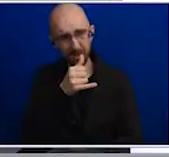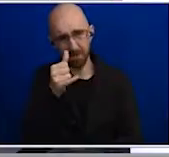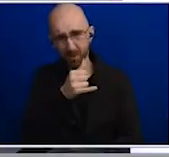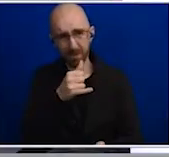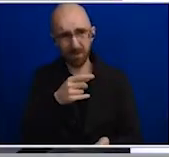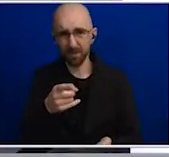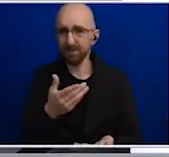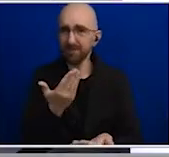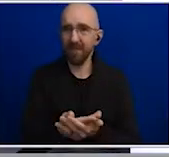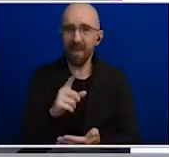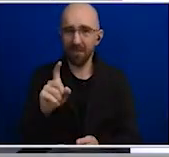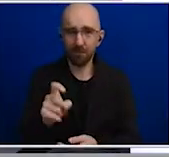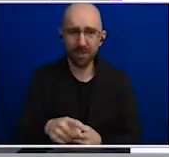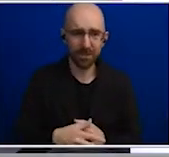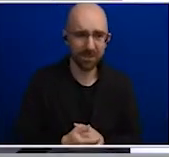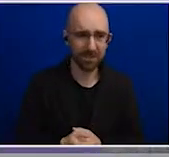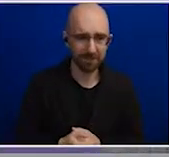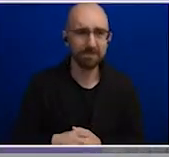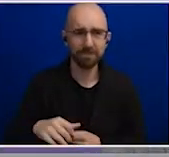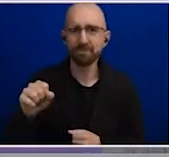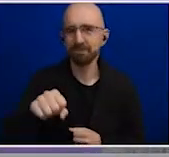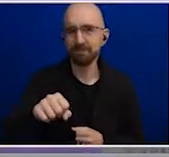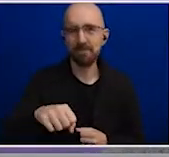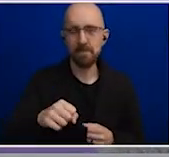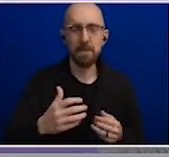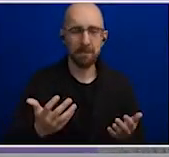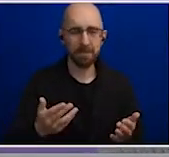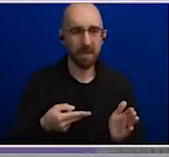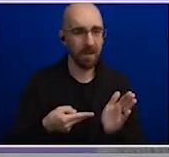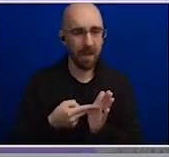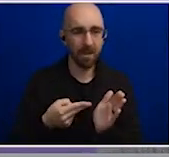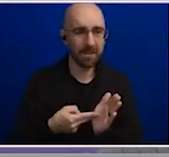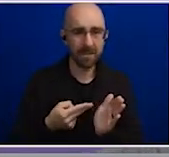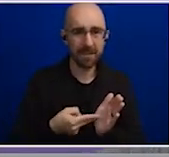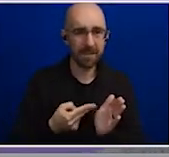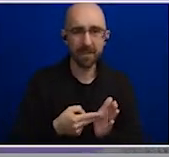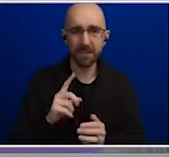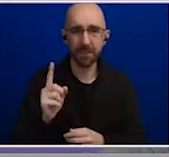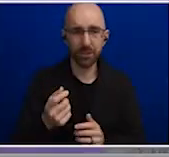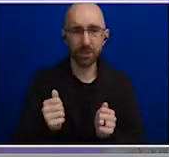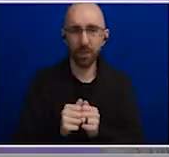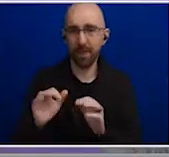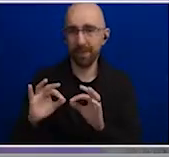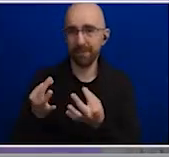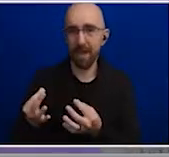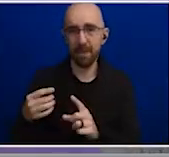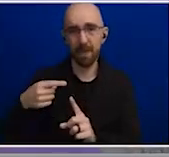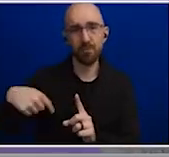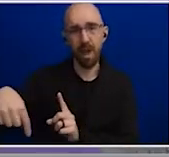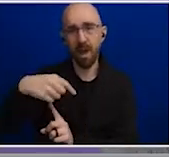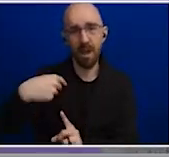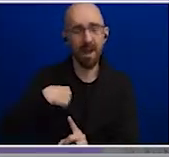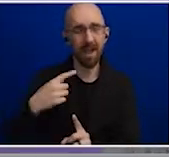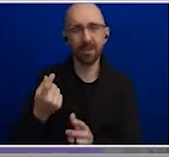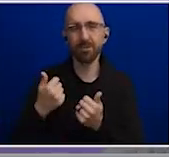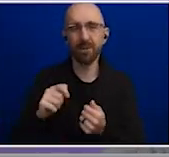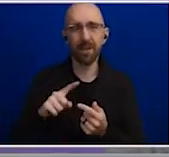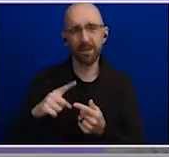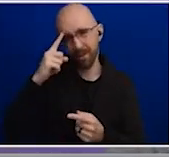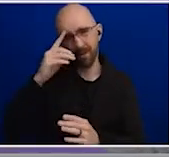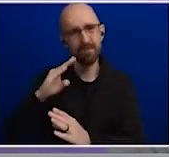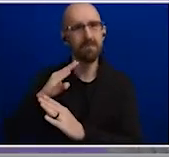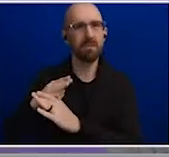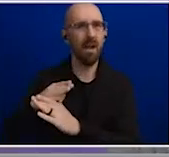question. Yeah. Honestly, just with my family around and stuff, I tried to just kind of block it out, just not think about